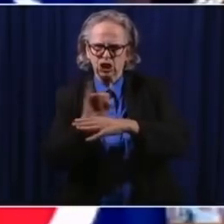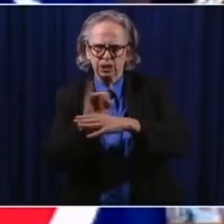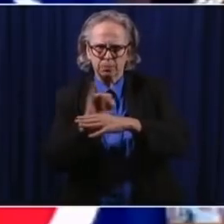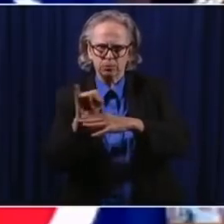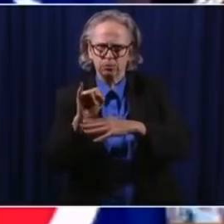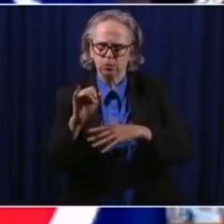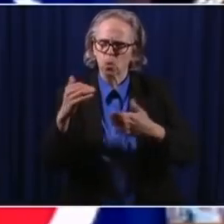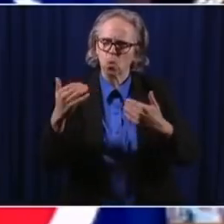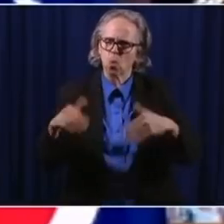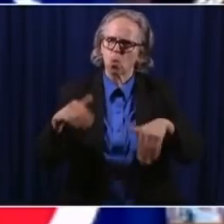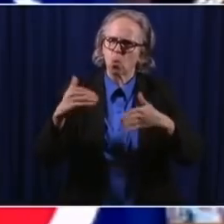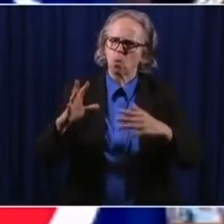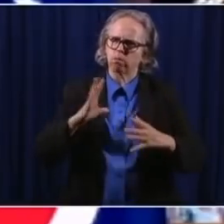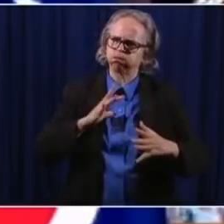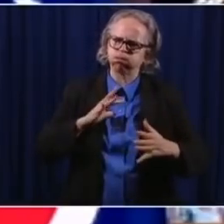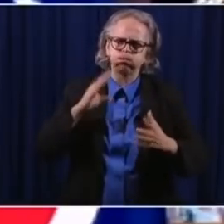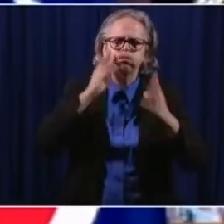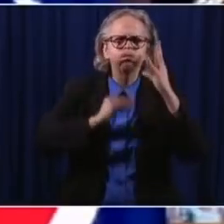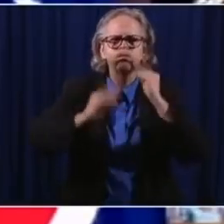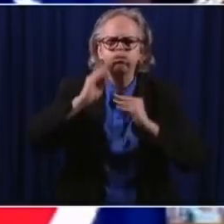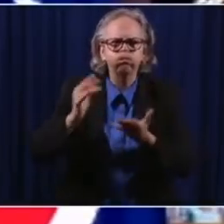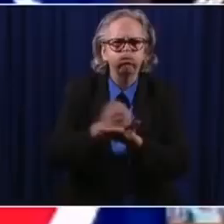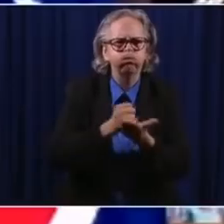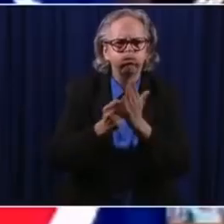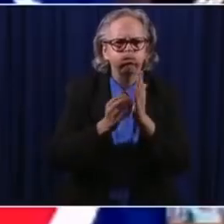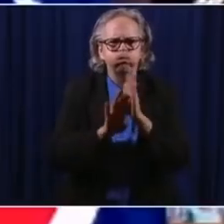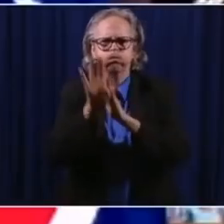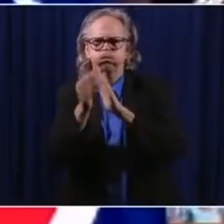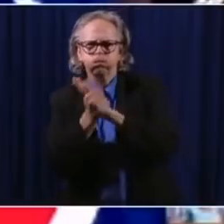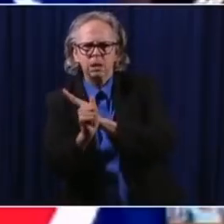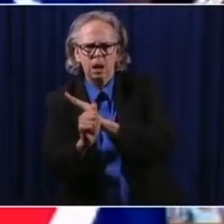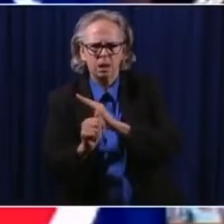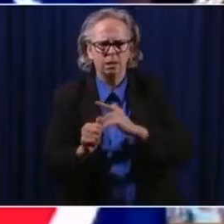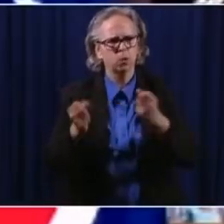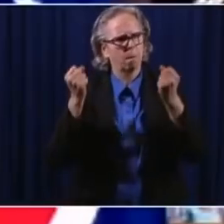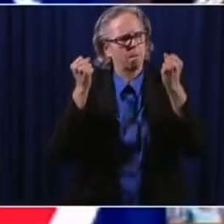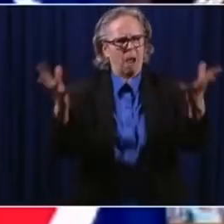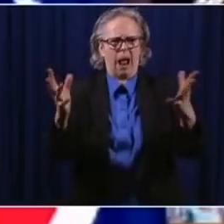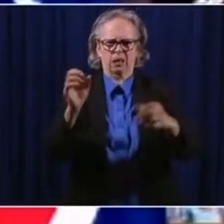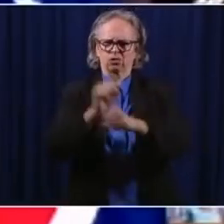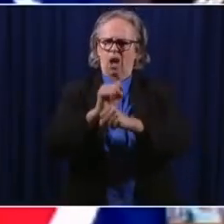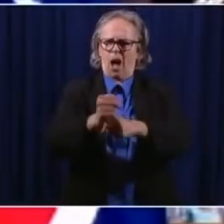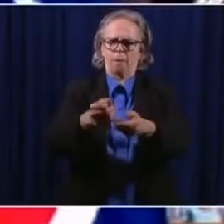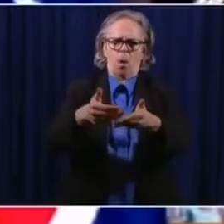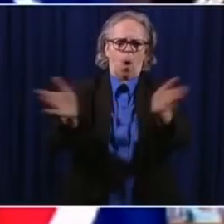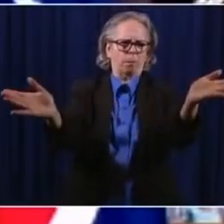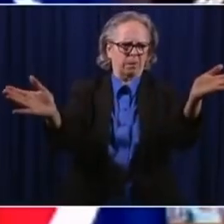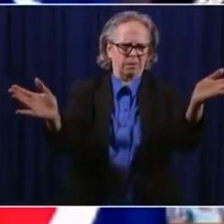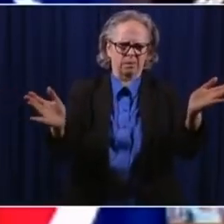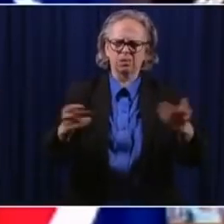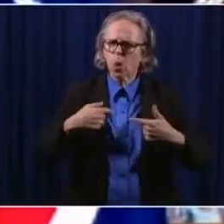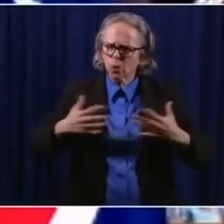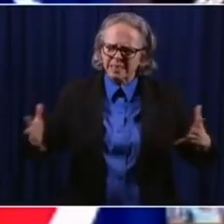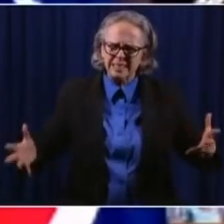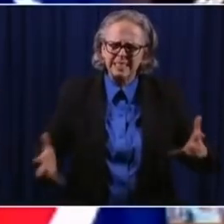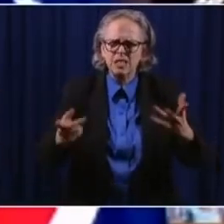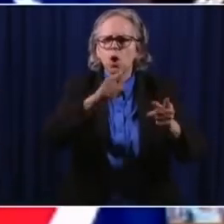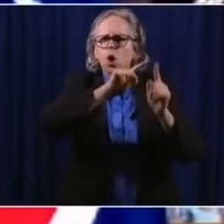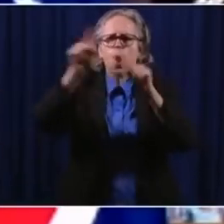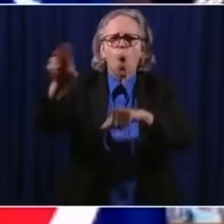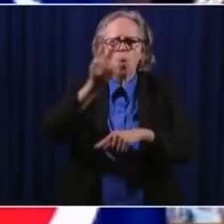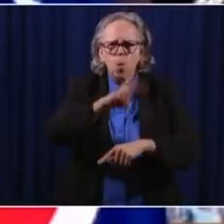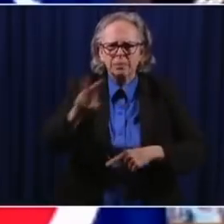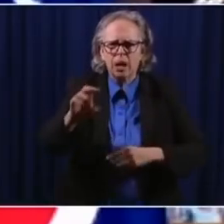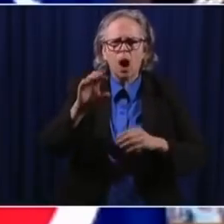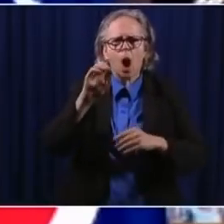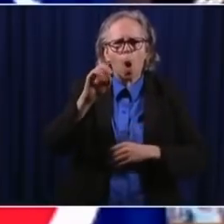ohiomeansjobs.com. And that brings me to another opportunity that exists out there, and that